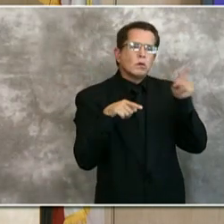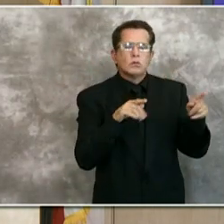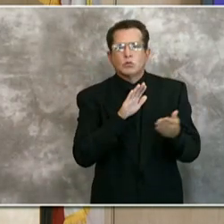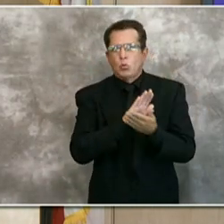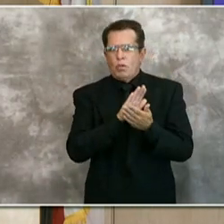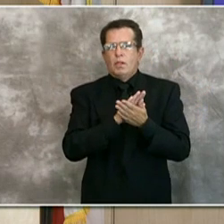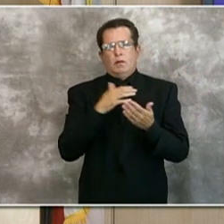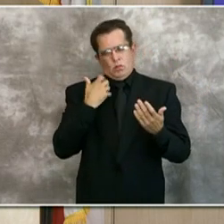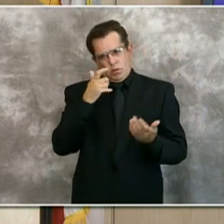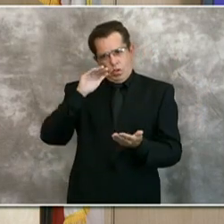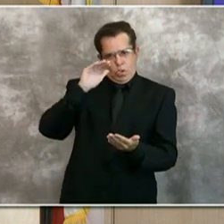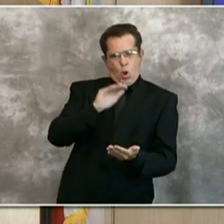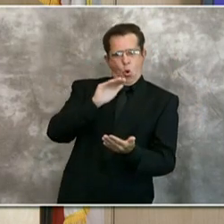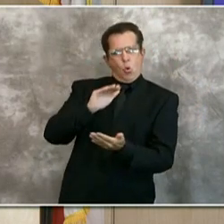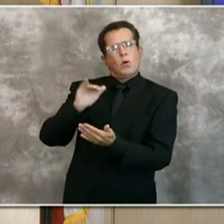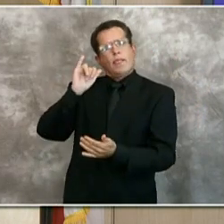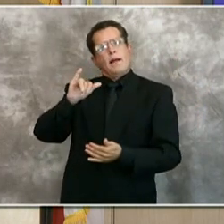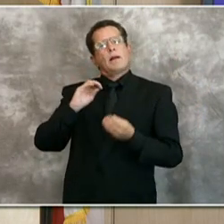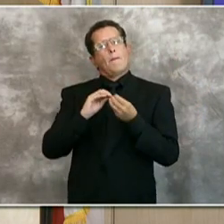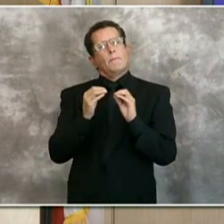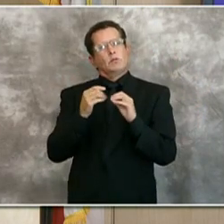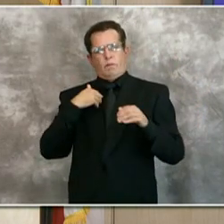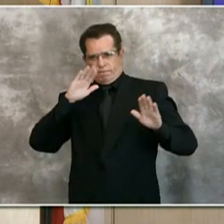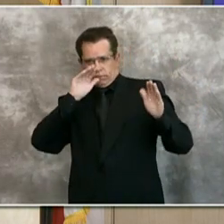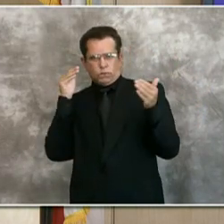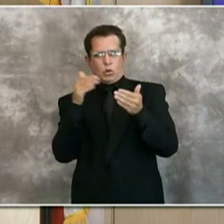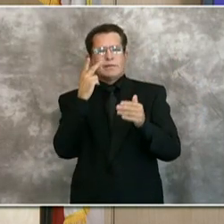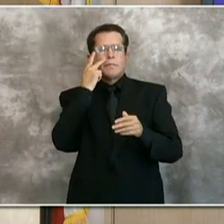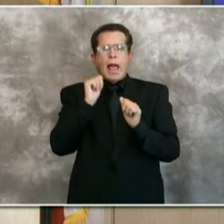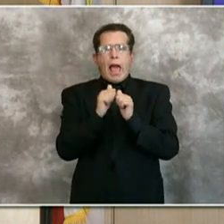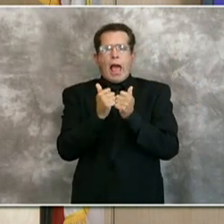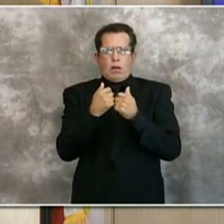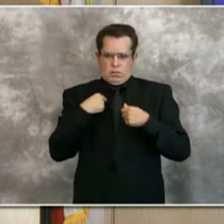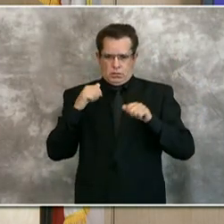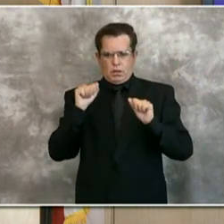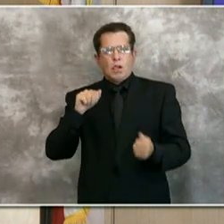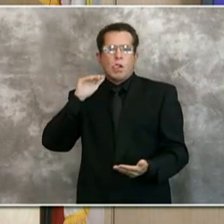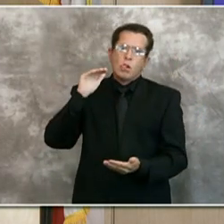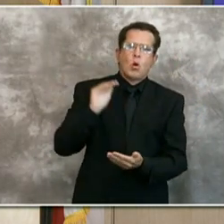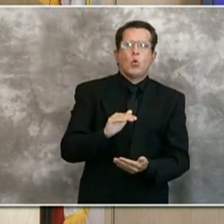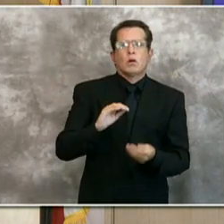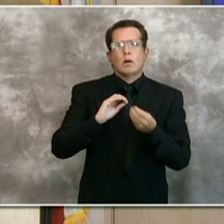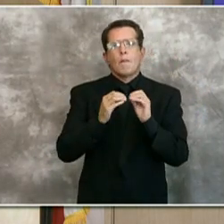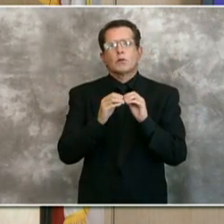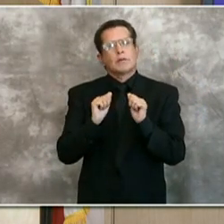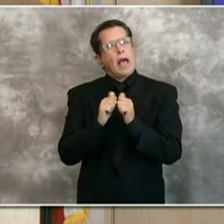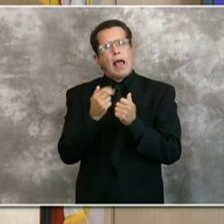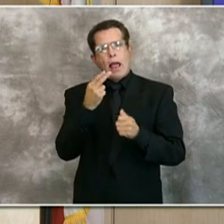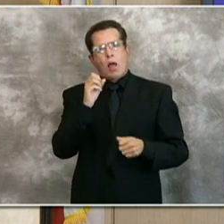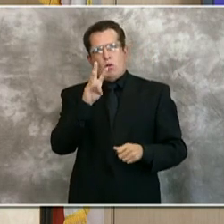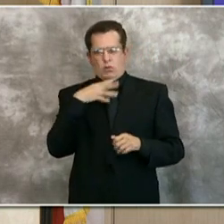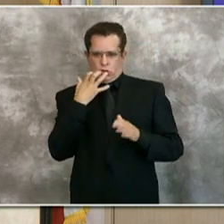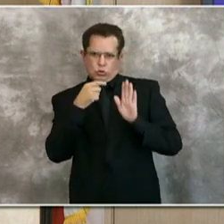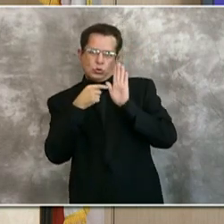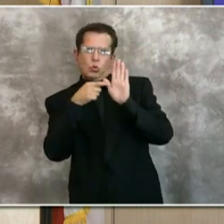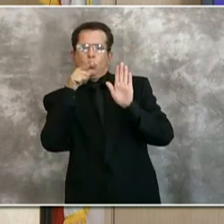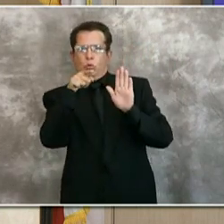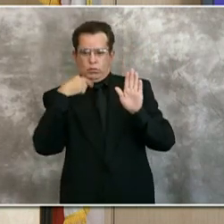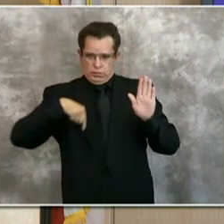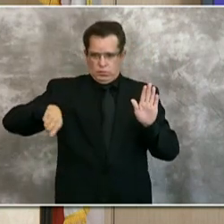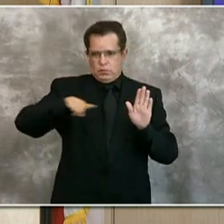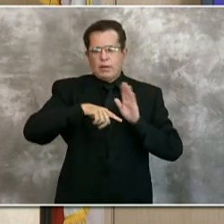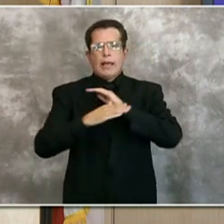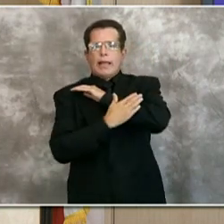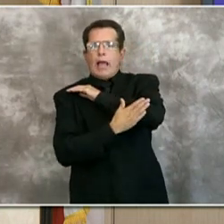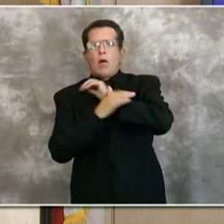community on lowering those numbers. But I want to talk to you specifically about a handful of things that we are doing as a county to continue